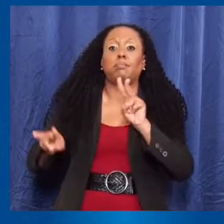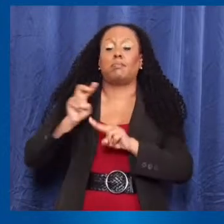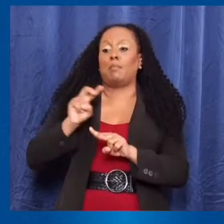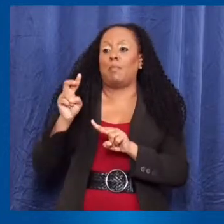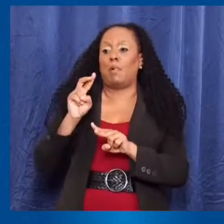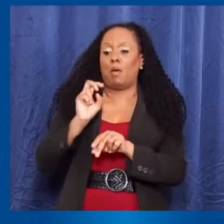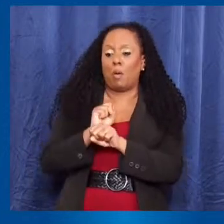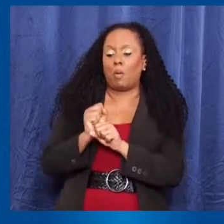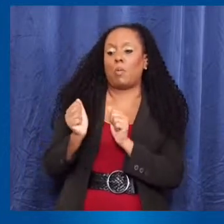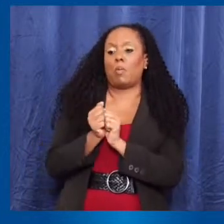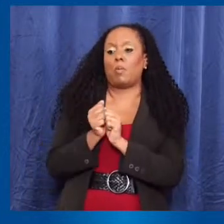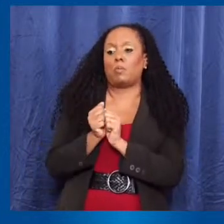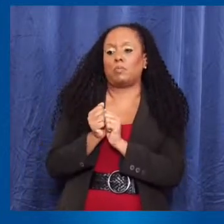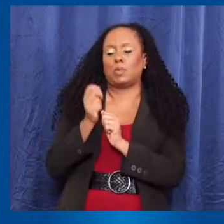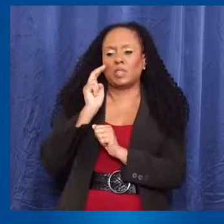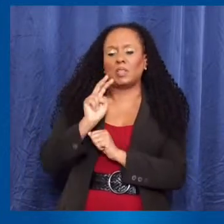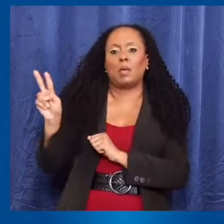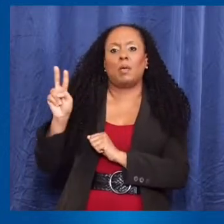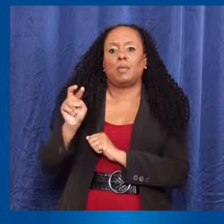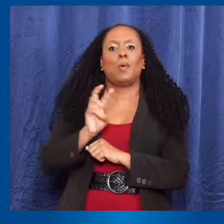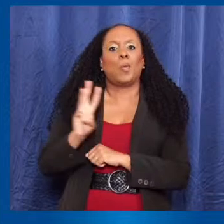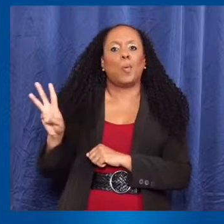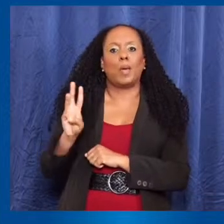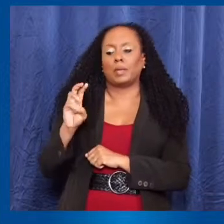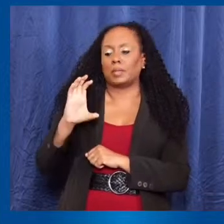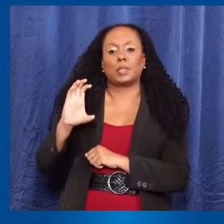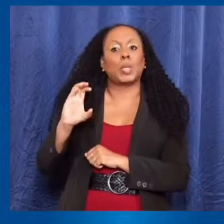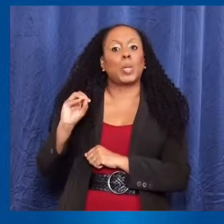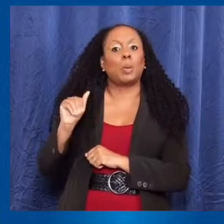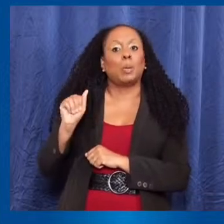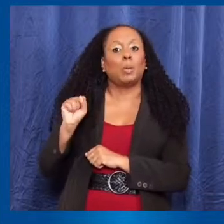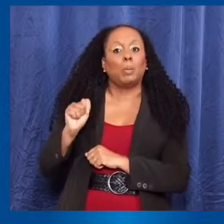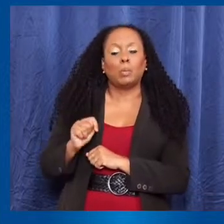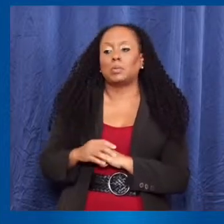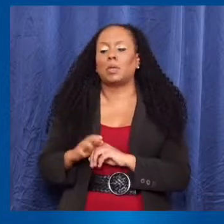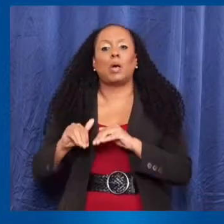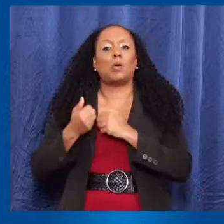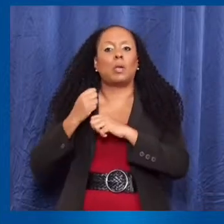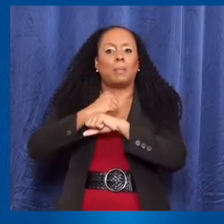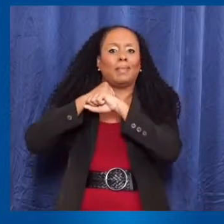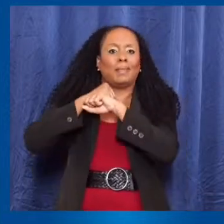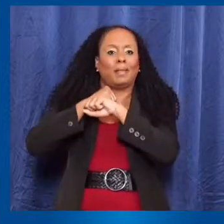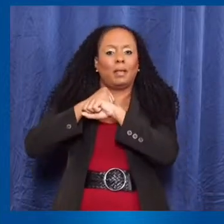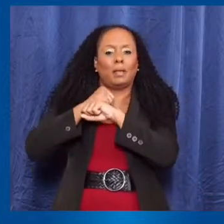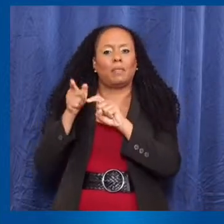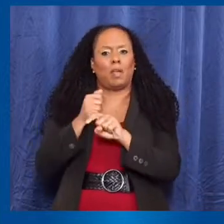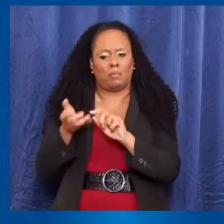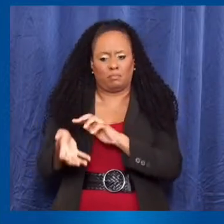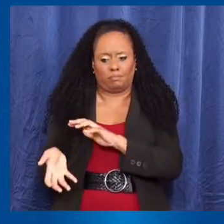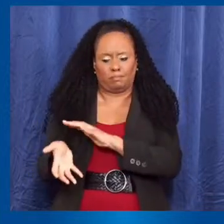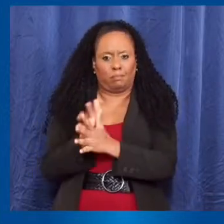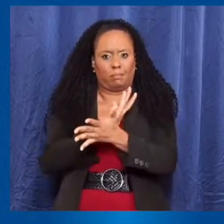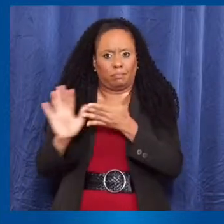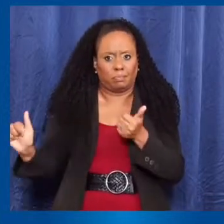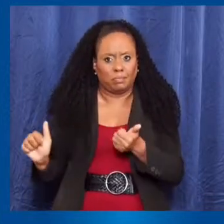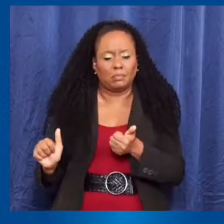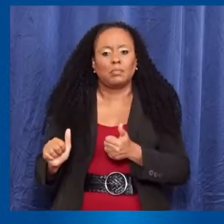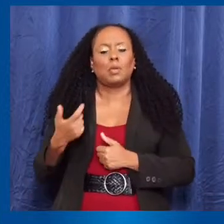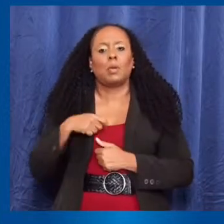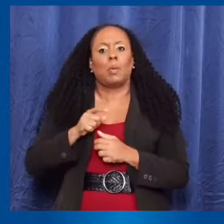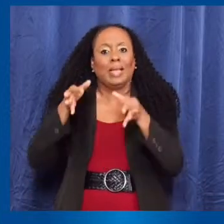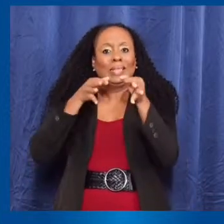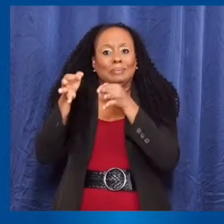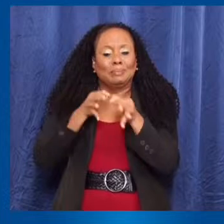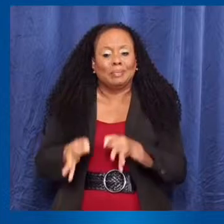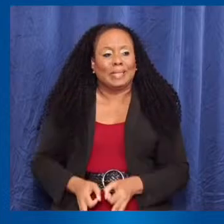the boardwalks, the things to protect from a coastal erosion. We explained the difficulties that would happen to